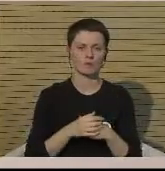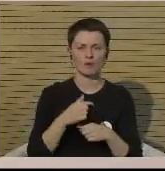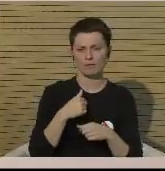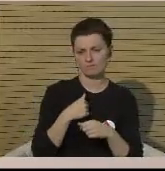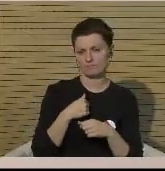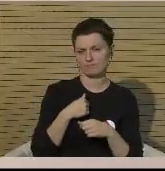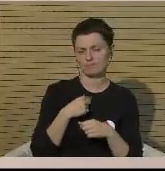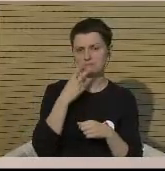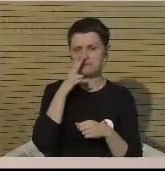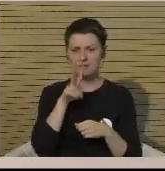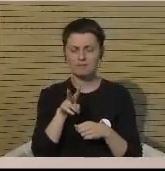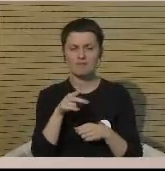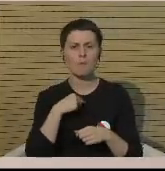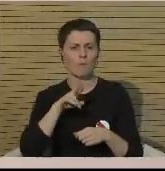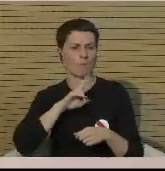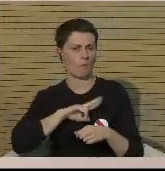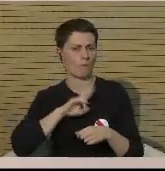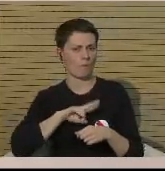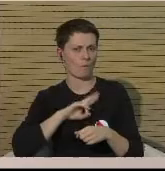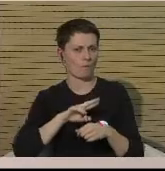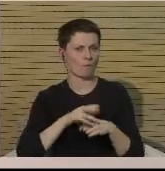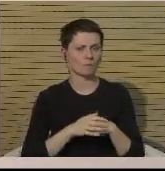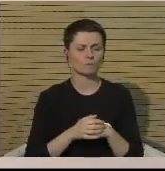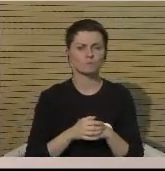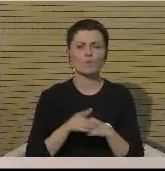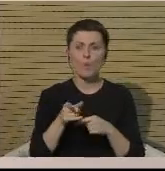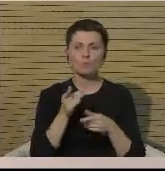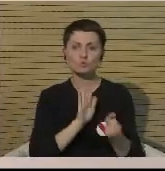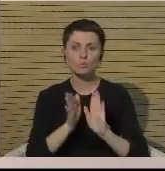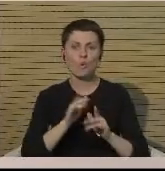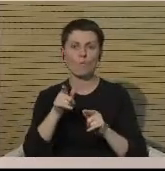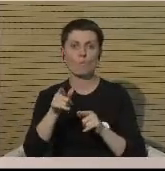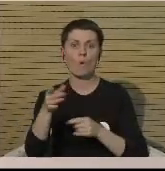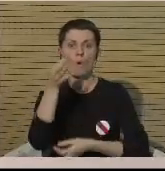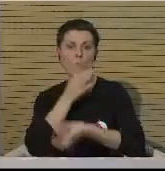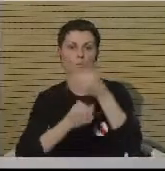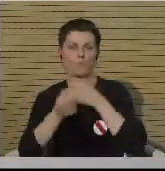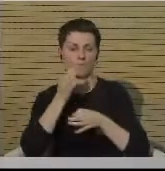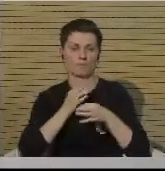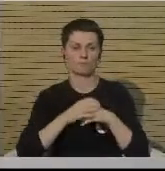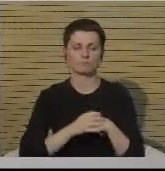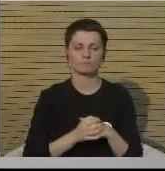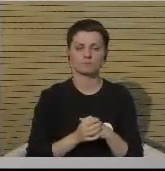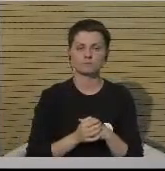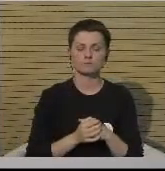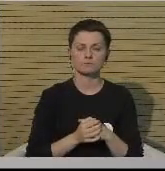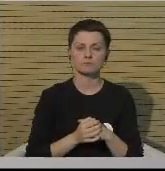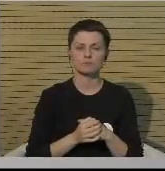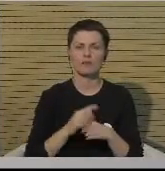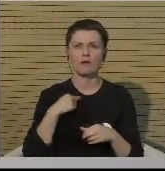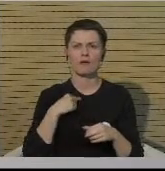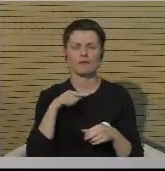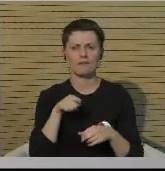they just started talking, and I think what I liked is the way they talked, the way